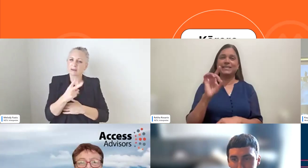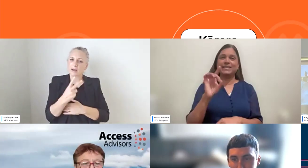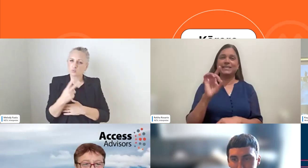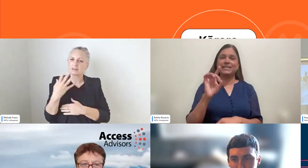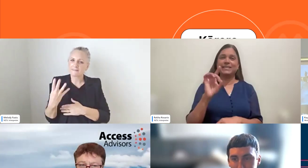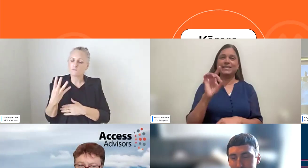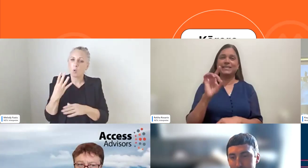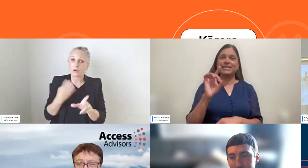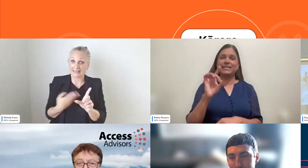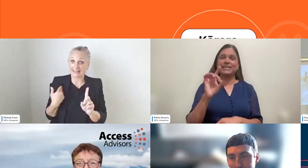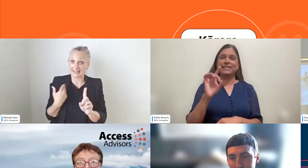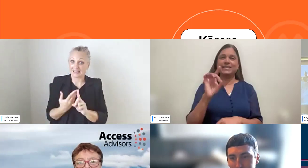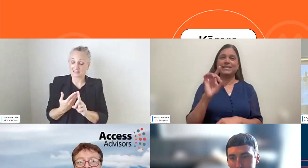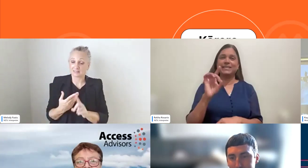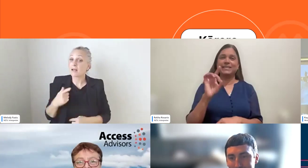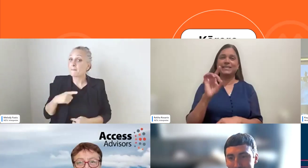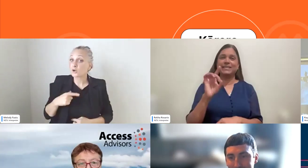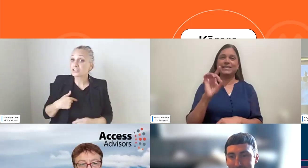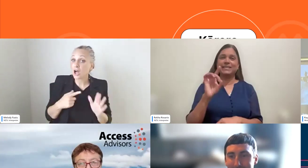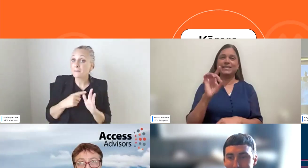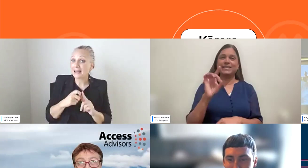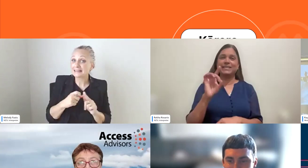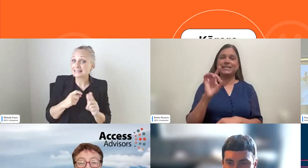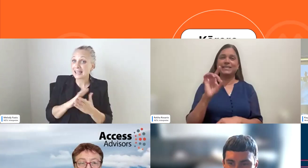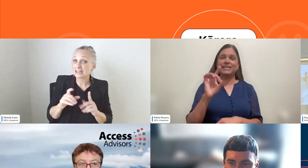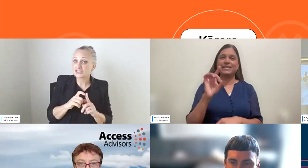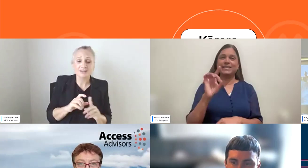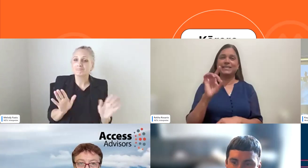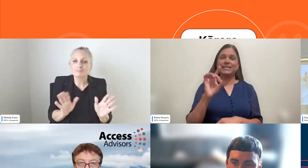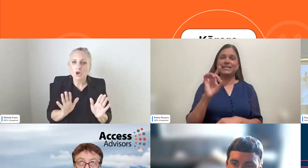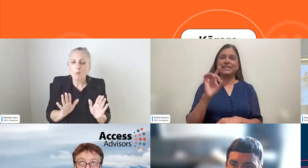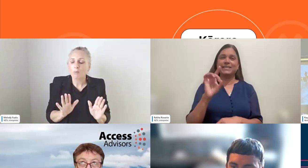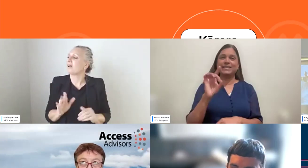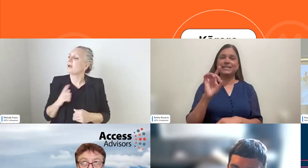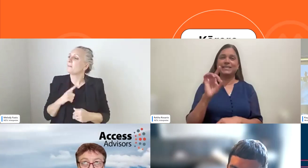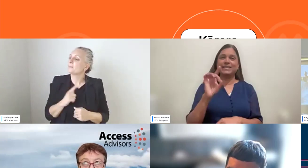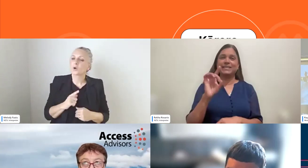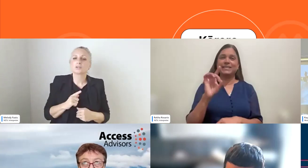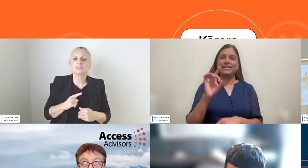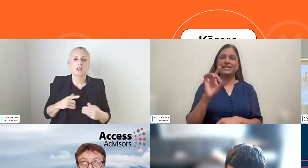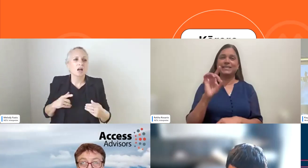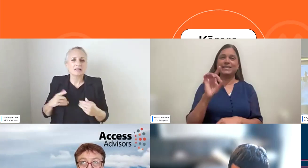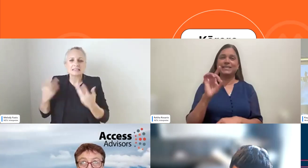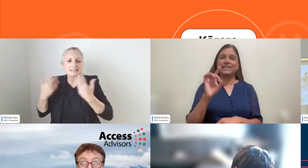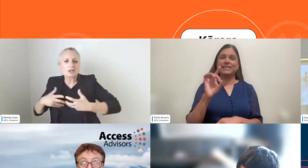Not because I'm ADHD, but actually just because the combination of technology and